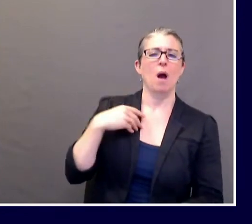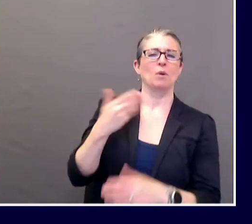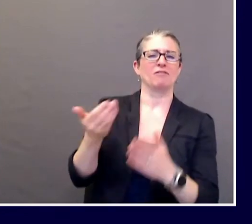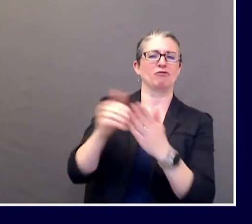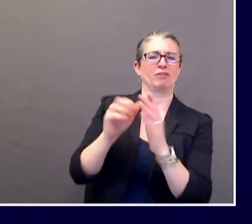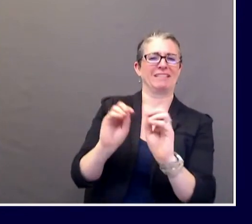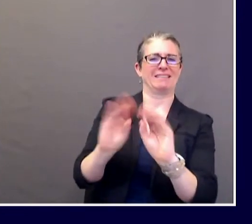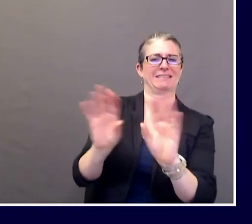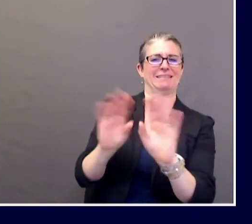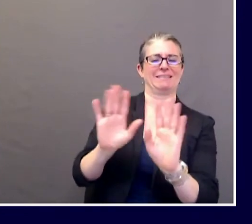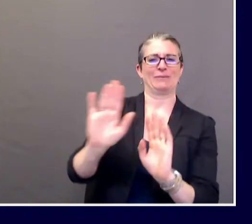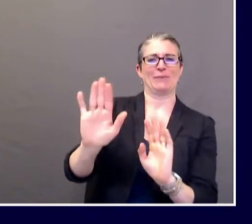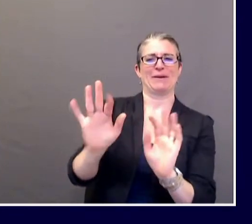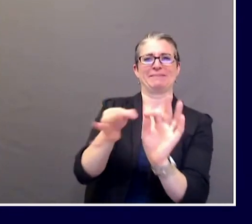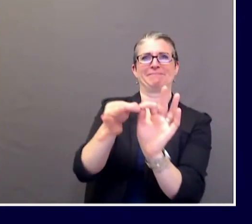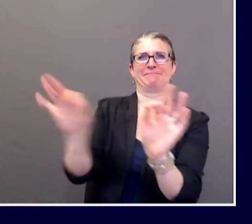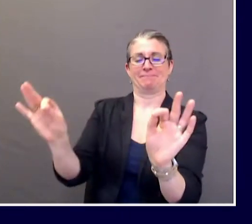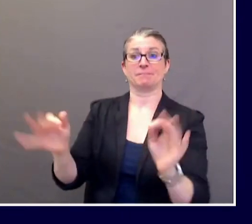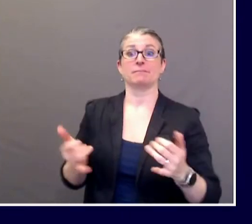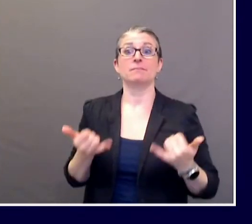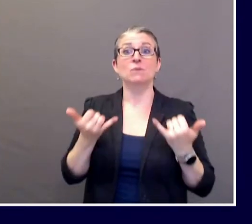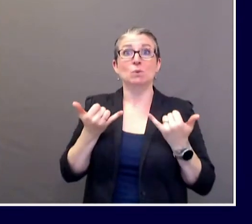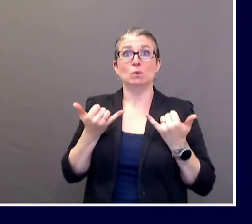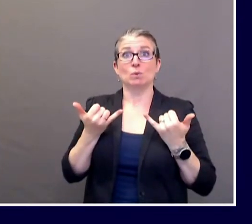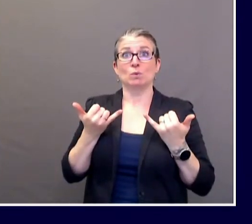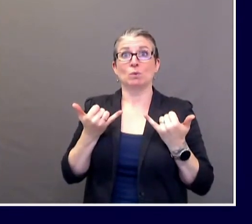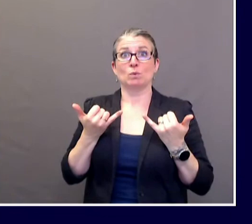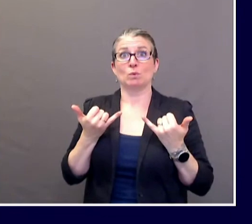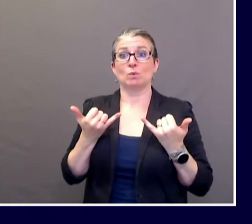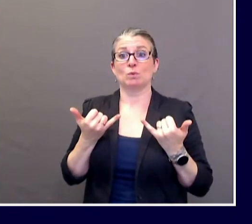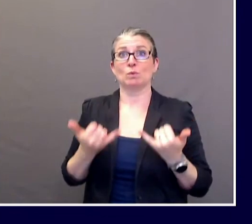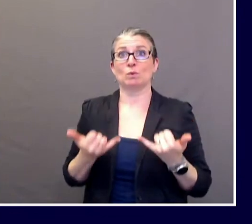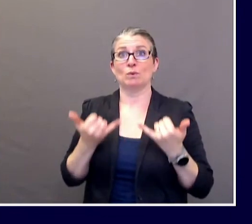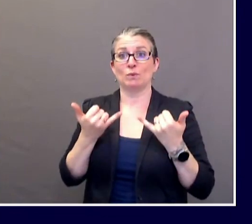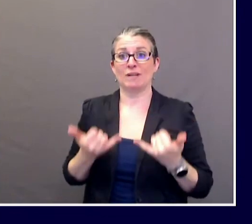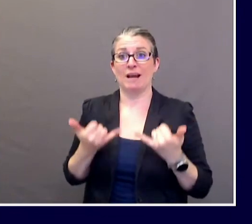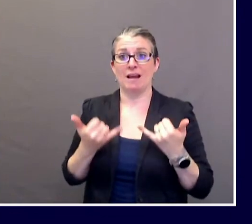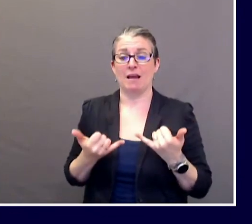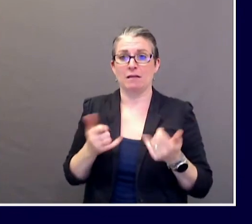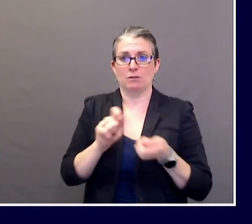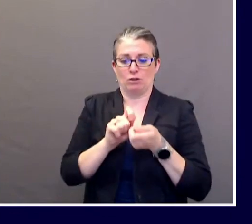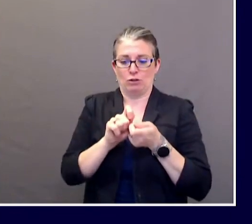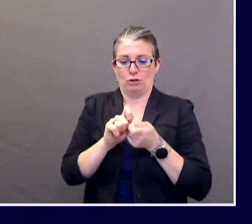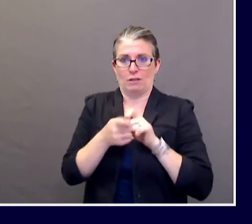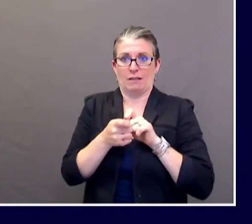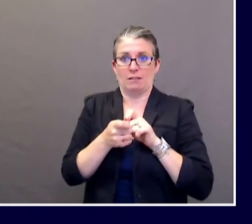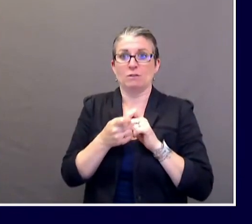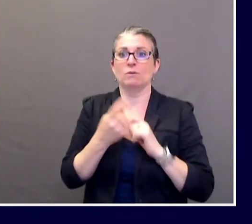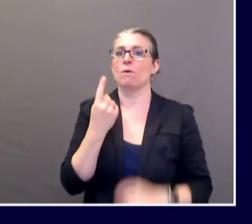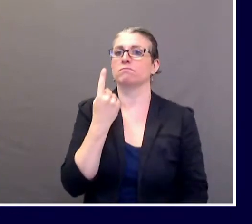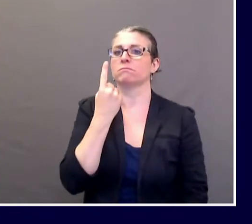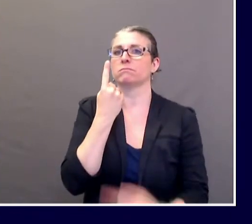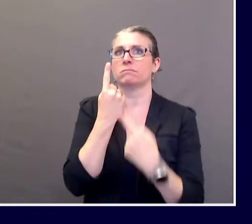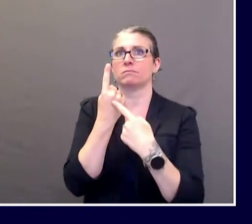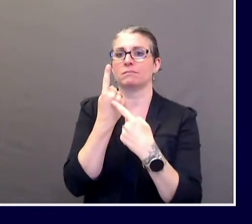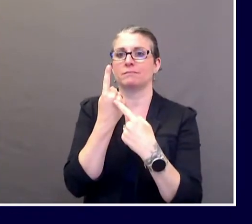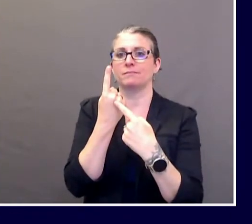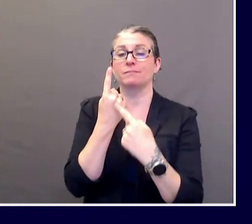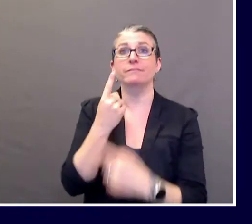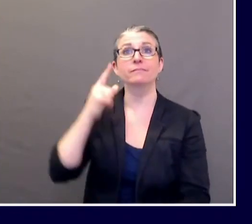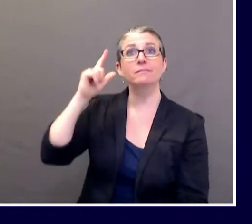one element of our public health guidance, which is in the executive order that requires people to wear